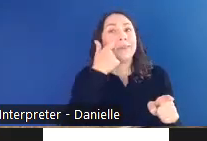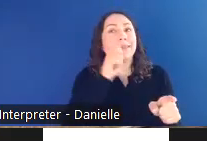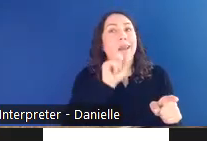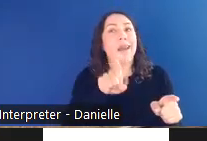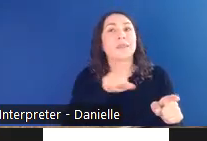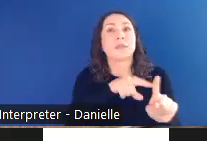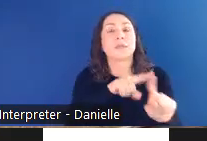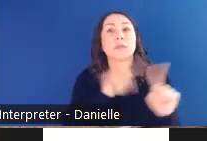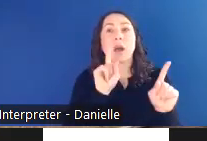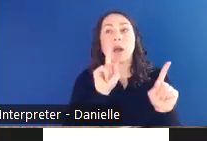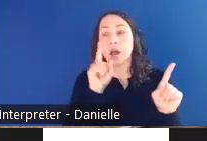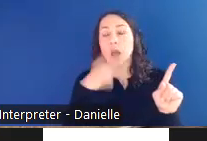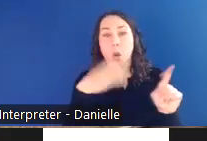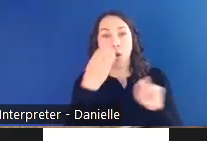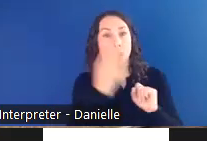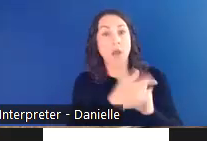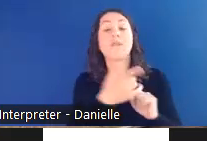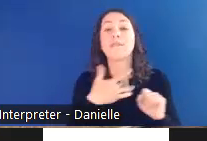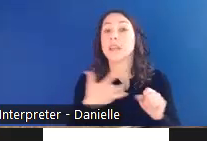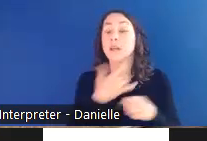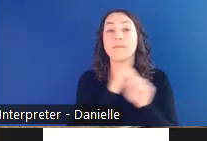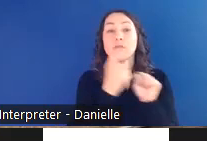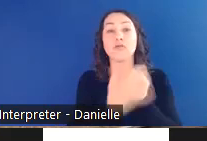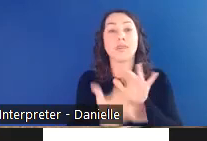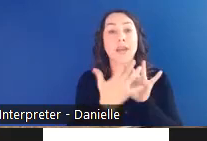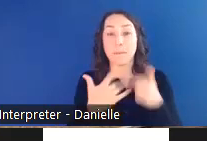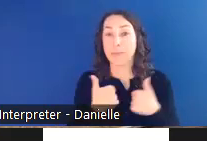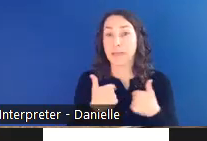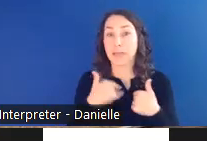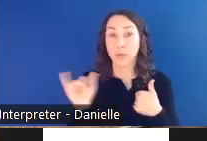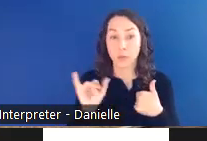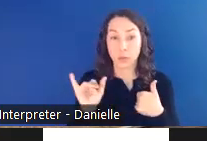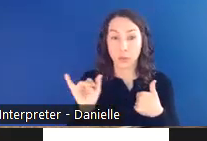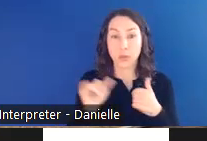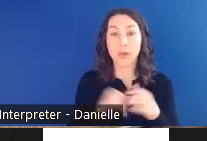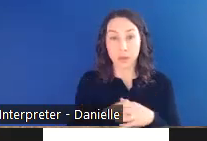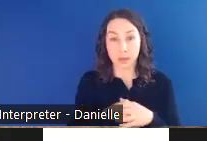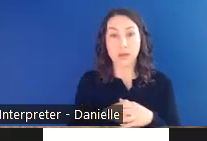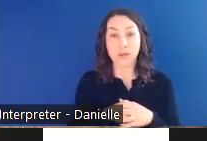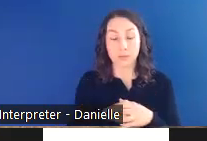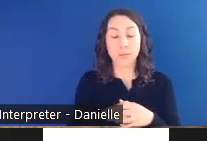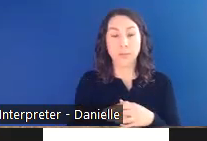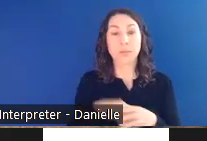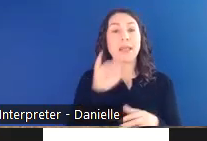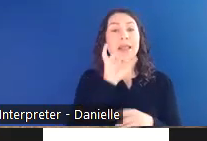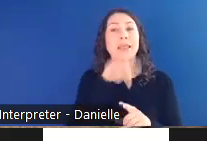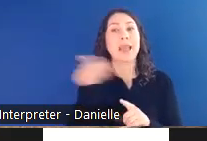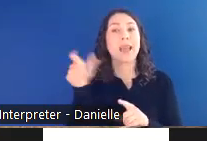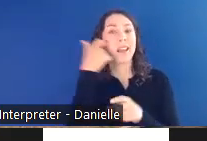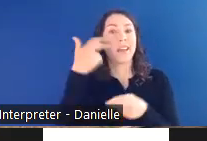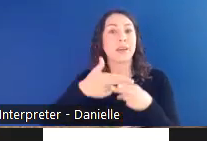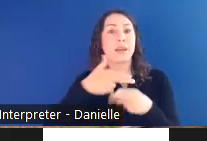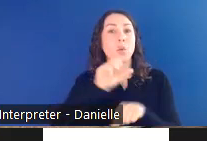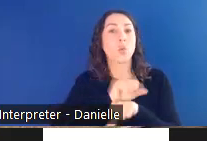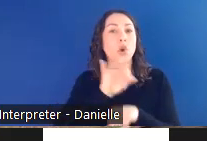also feel free to also get in contact with me as well. To Dan's point with the workforce development programs